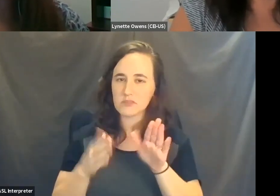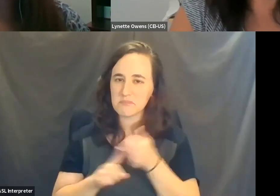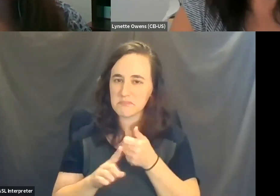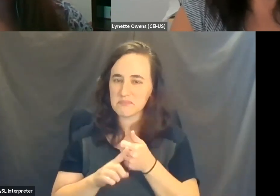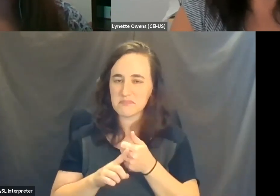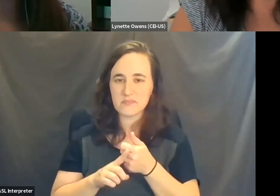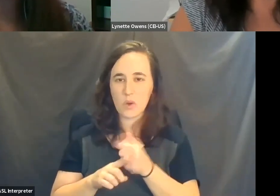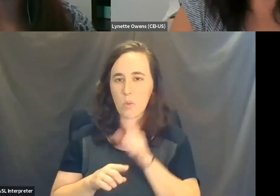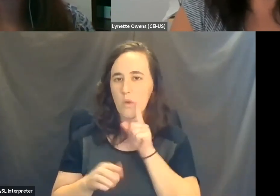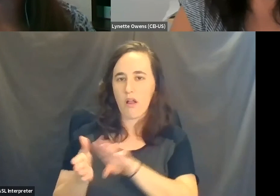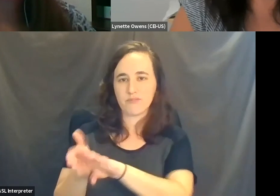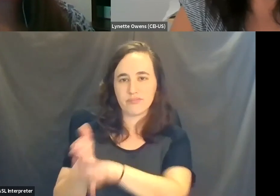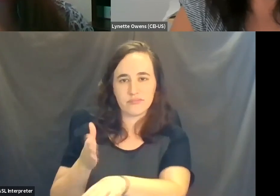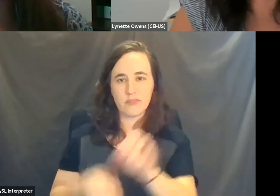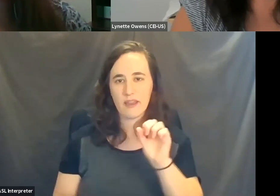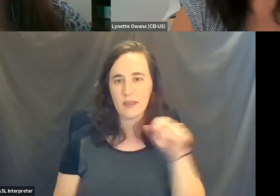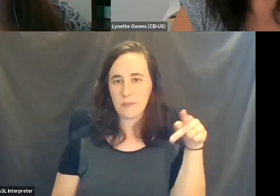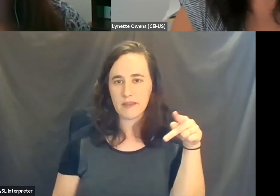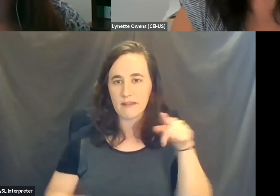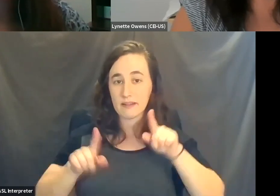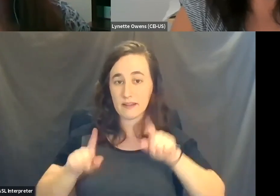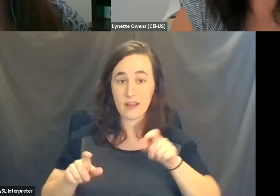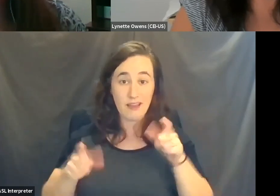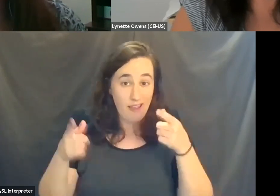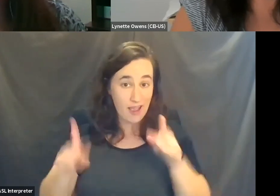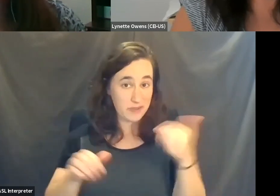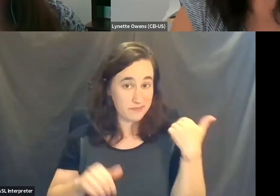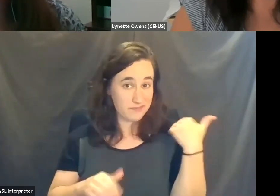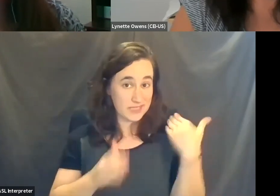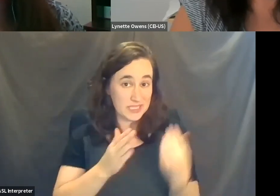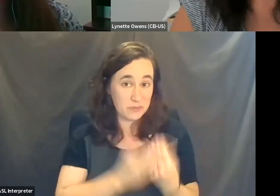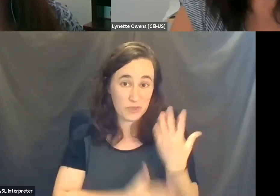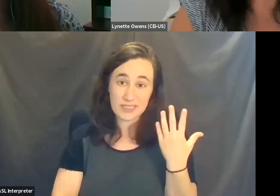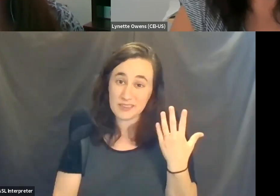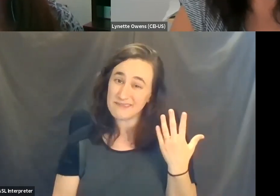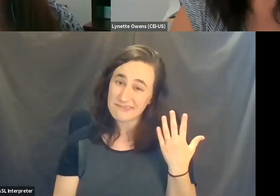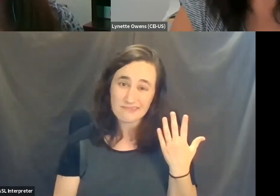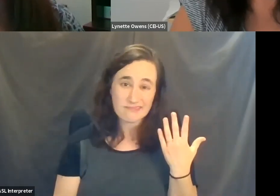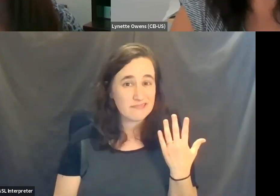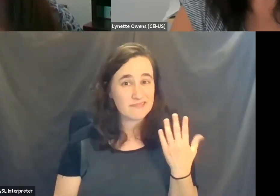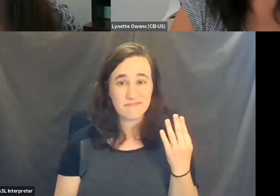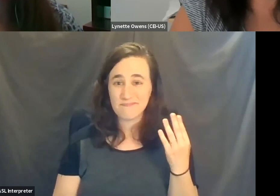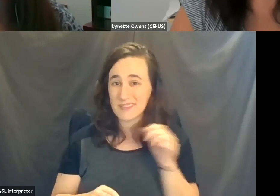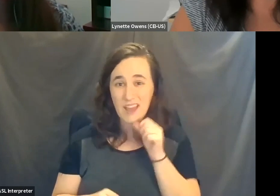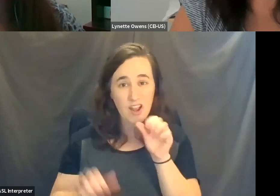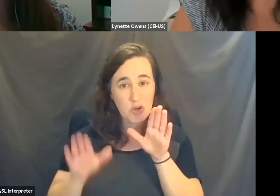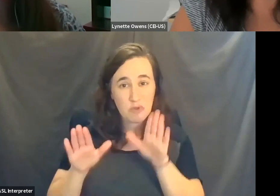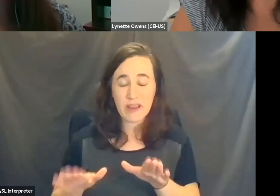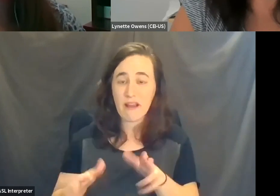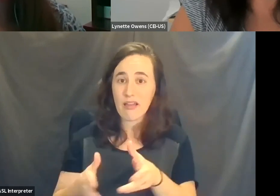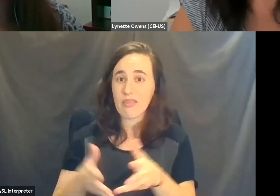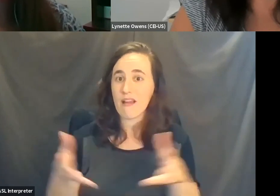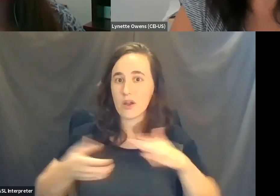tests, because what happened with the AP test in the spring was not great and caused a lot of stress. And I hope that we can